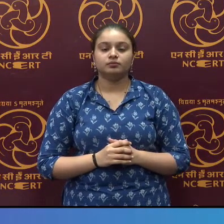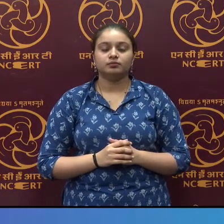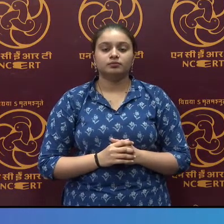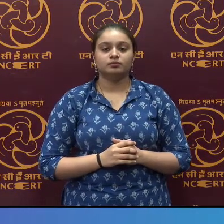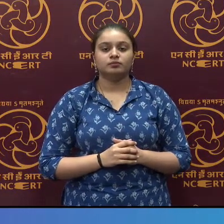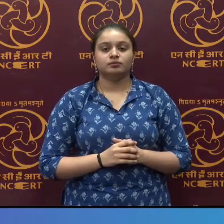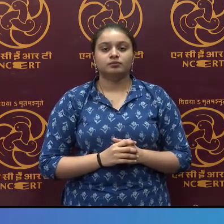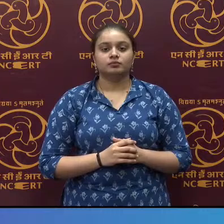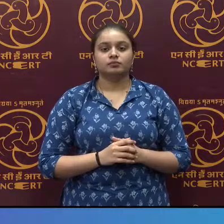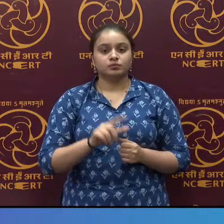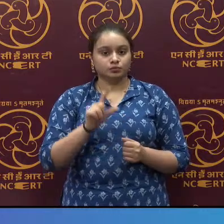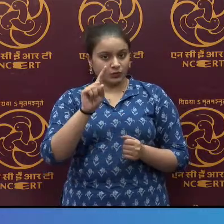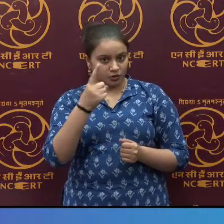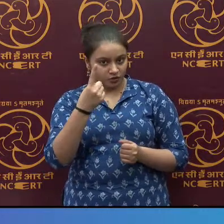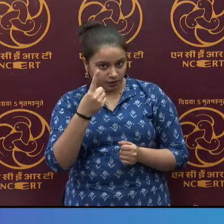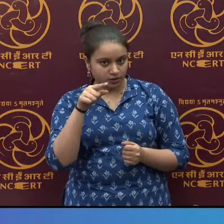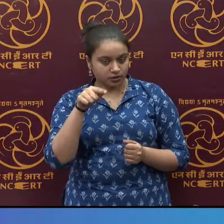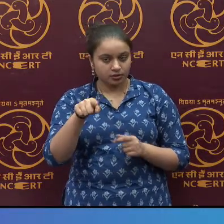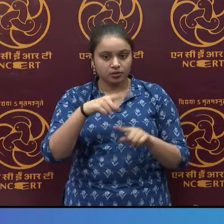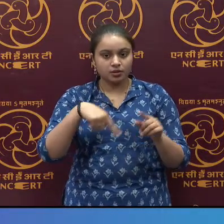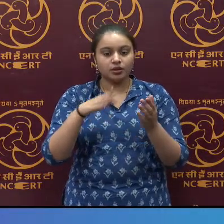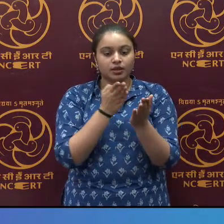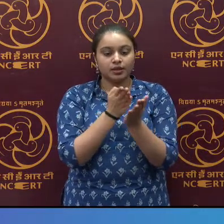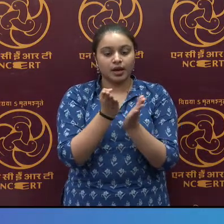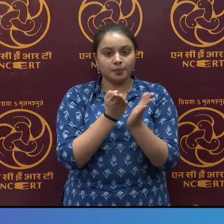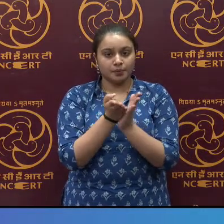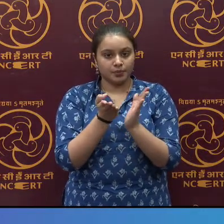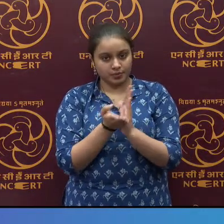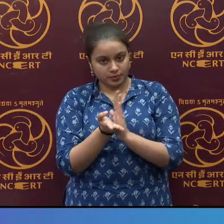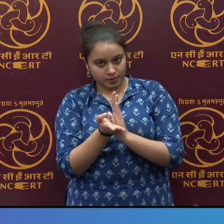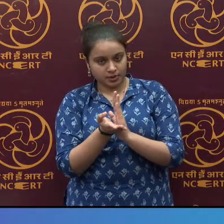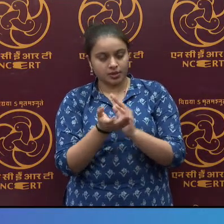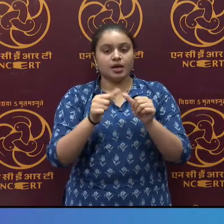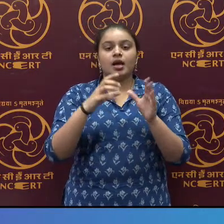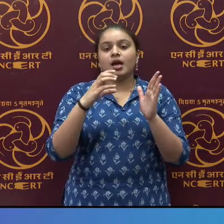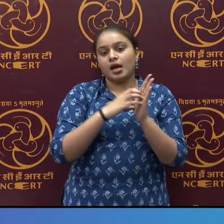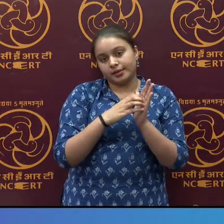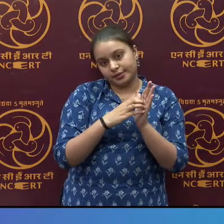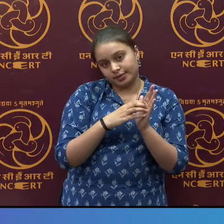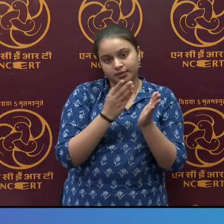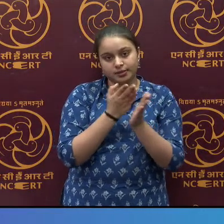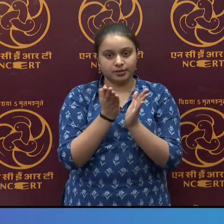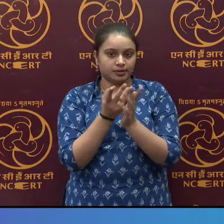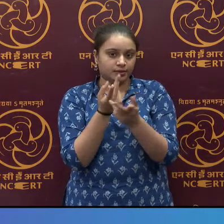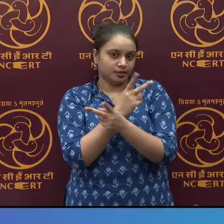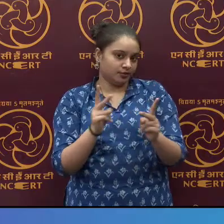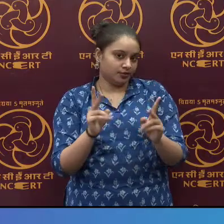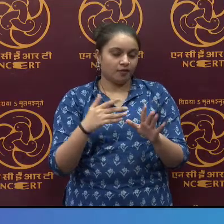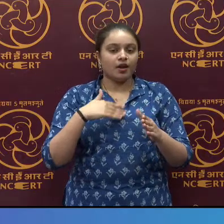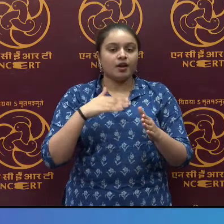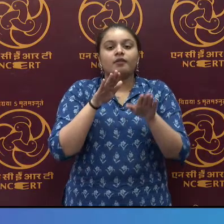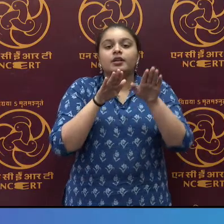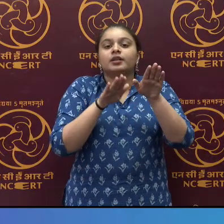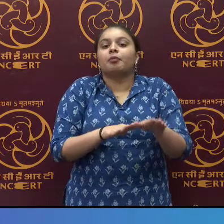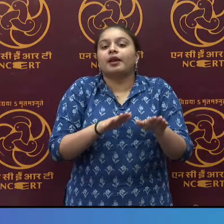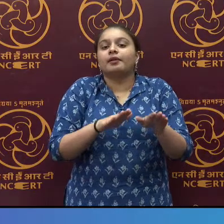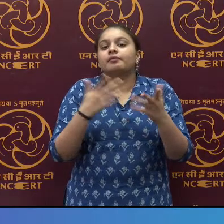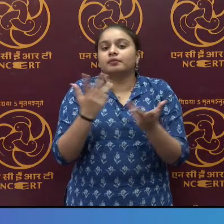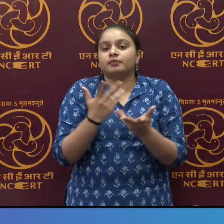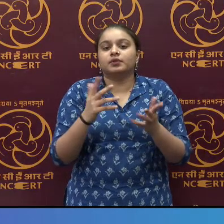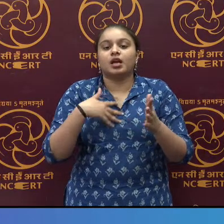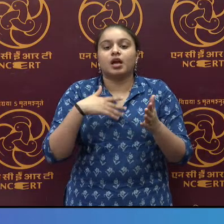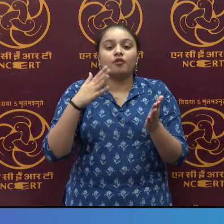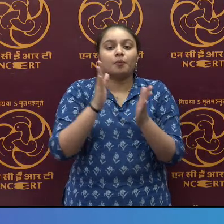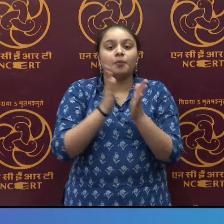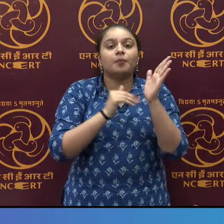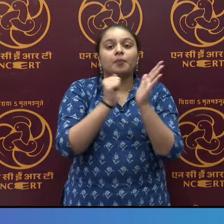So first of all, we should know types of article. So there could be different types depending on where it is